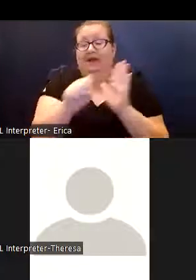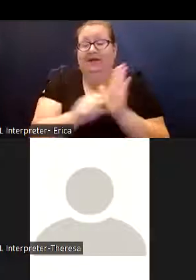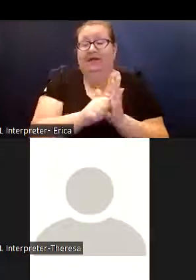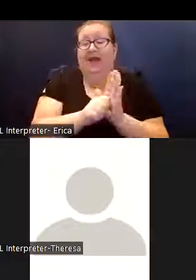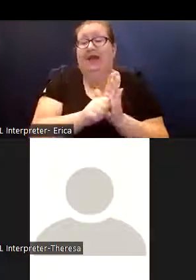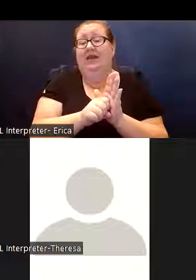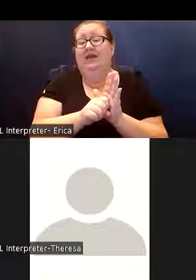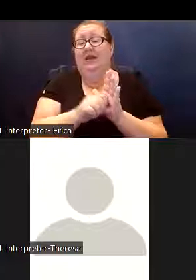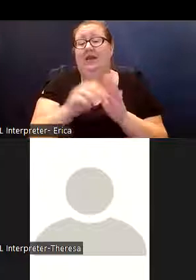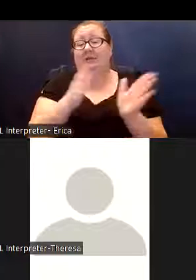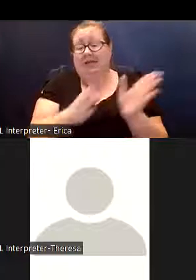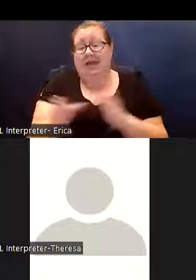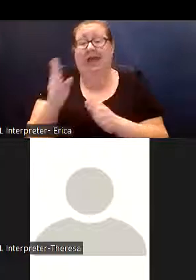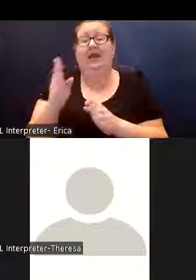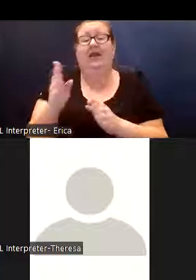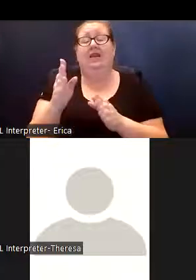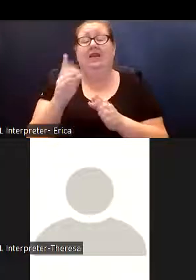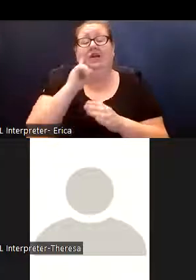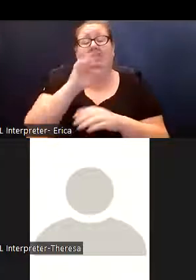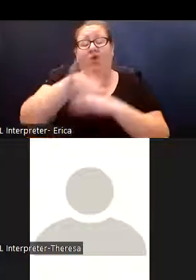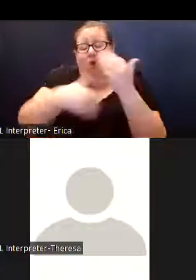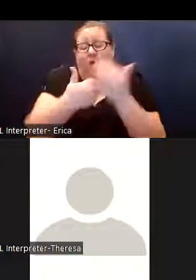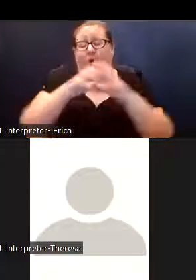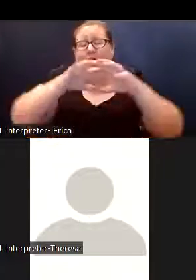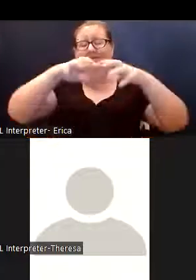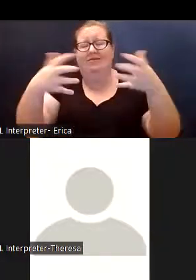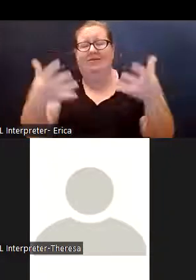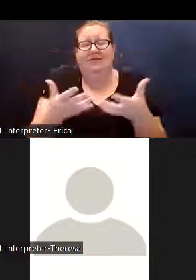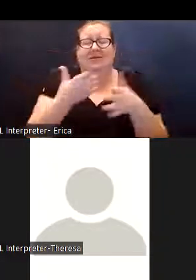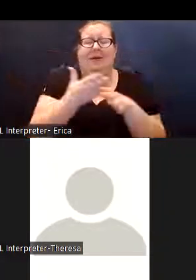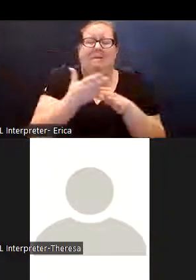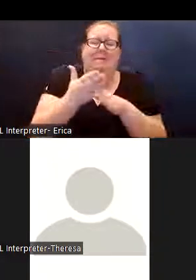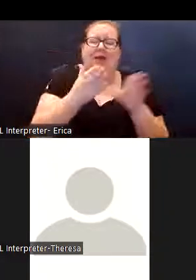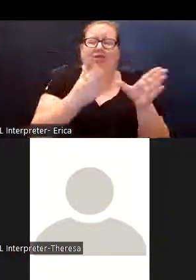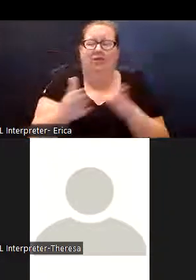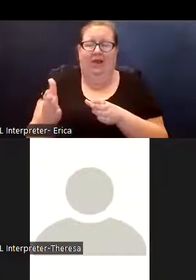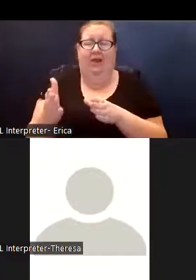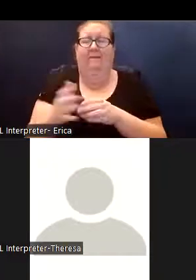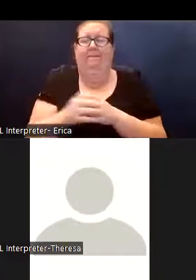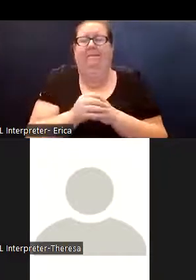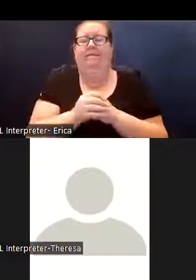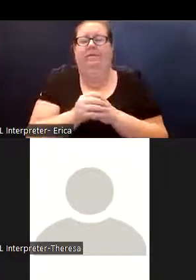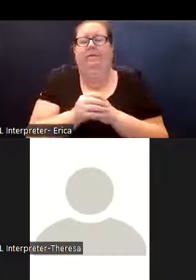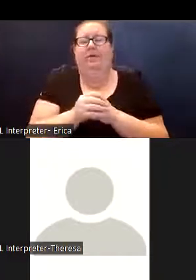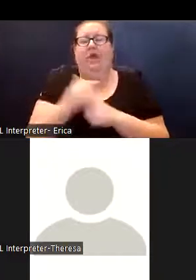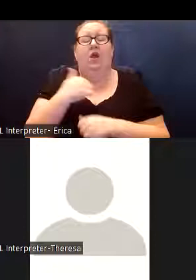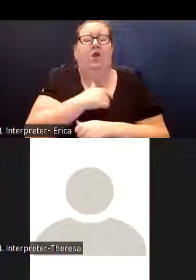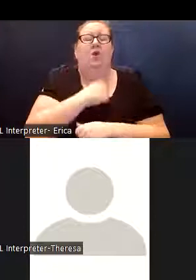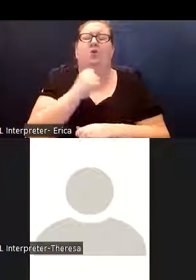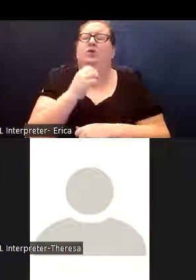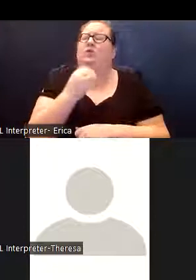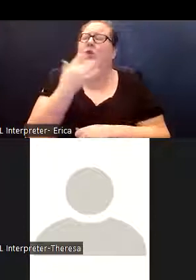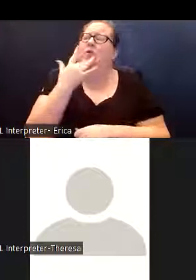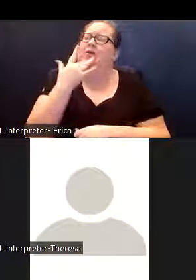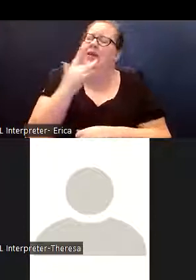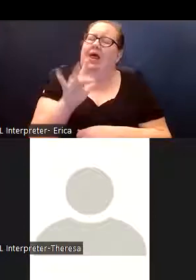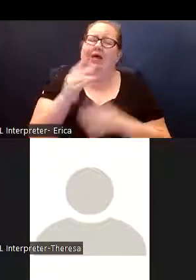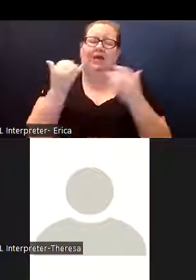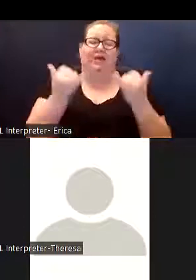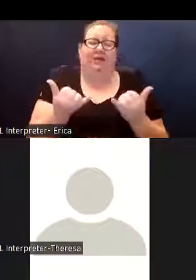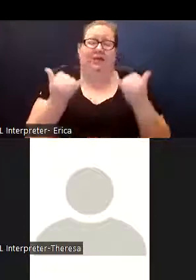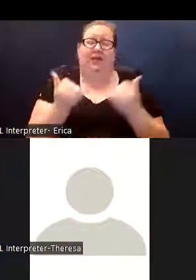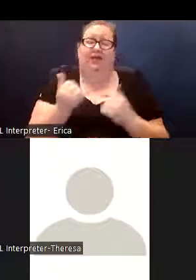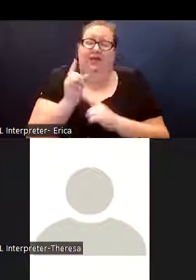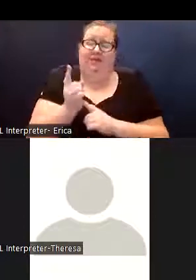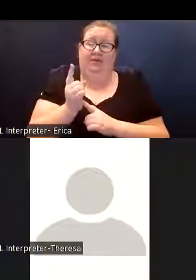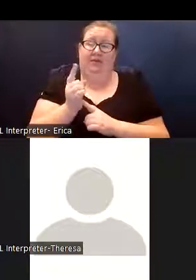is a result of a holistic master planning of municipalities. And we are so lucky to be at this moment where it's Newark's